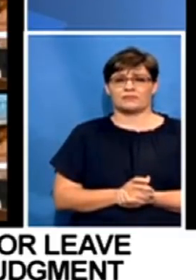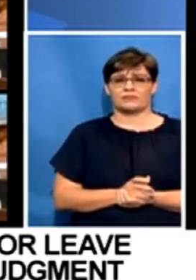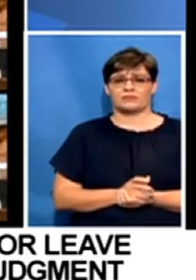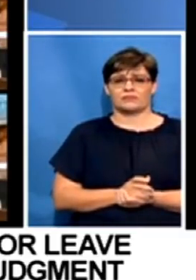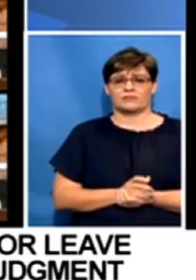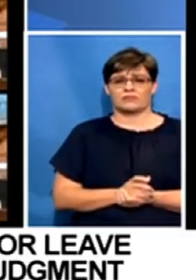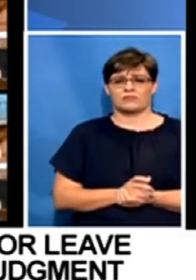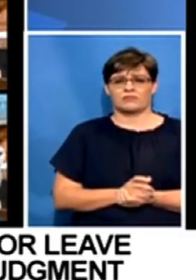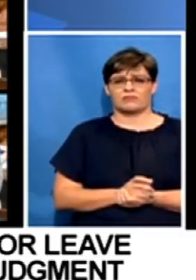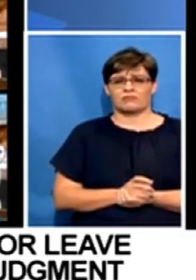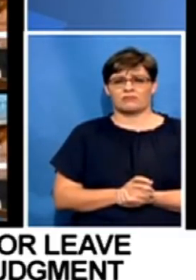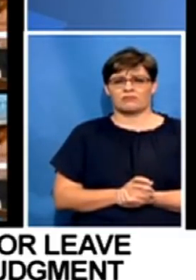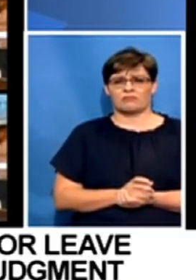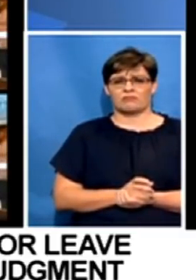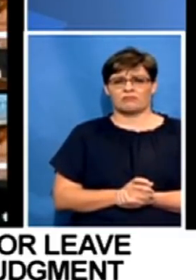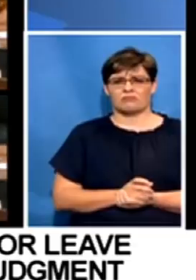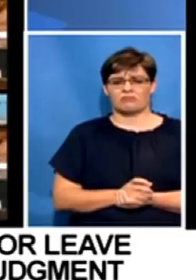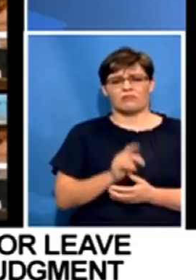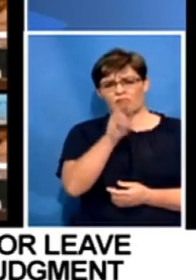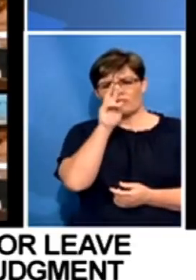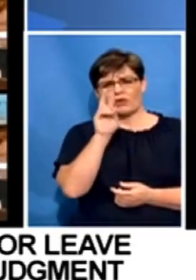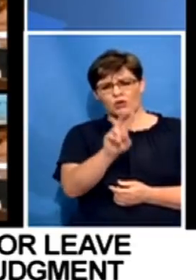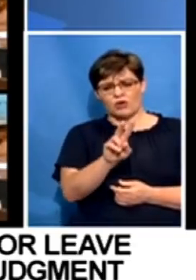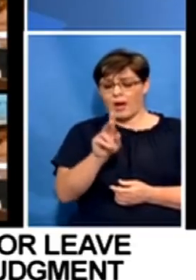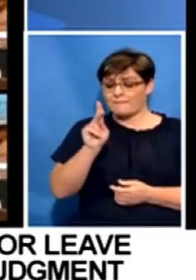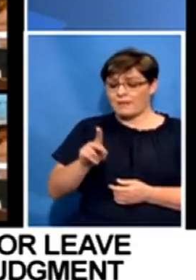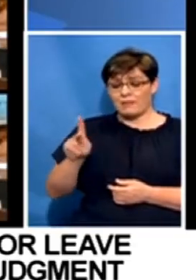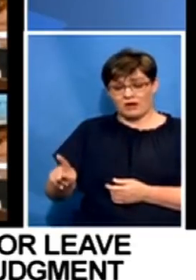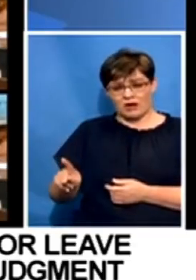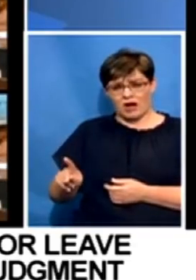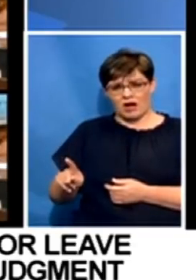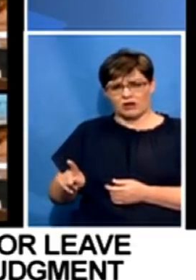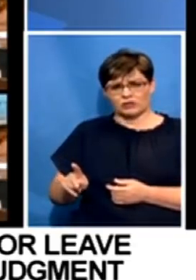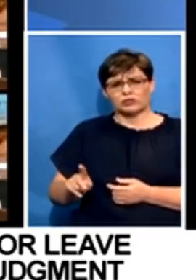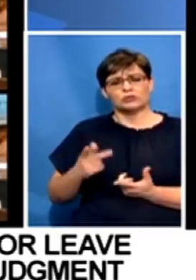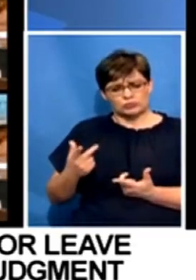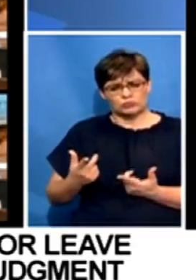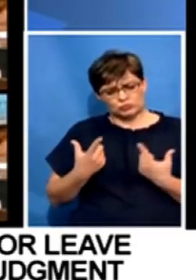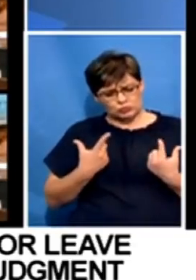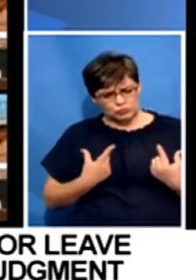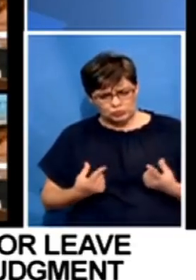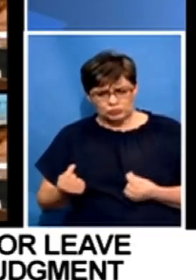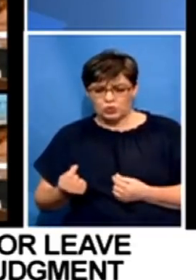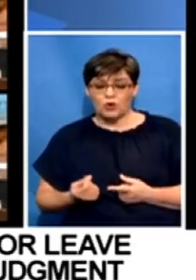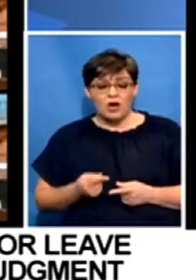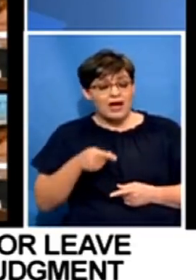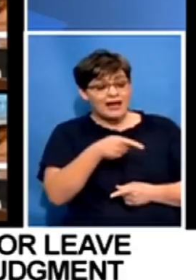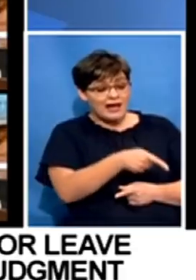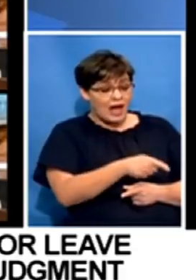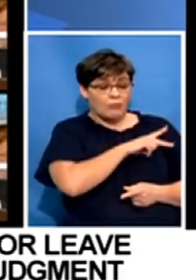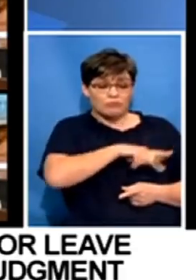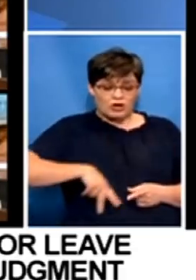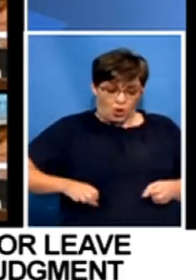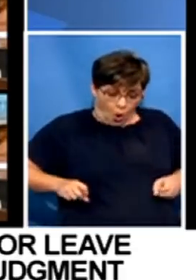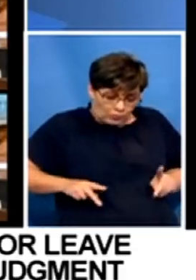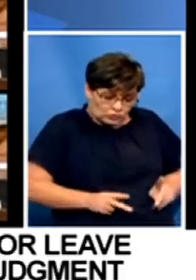the public protector went to afford the president opportunities to comment,